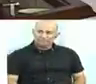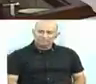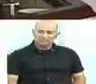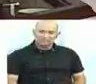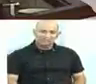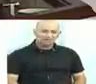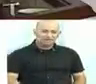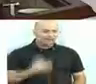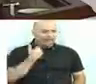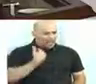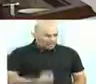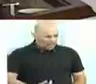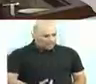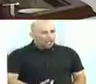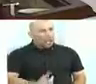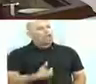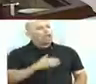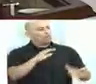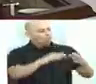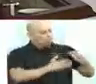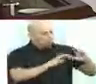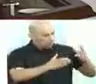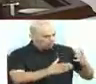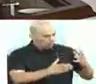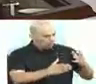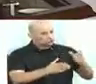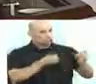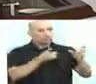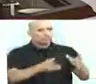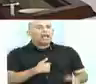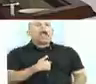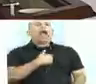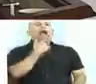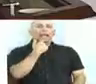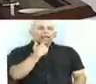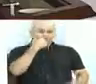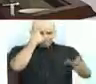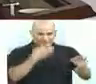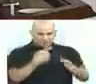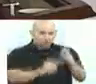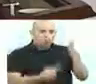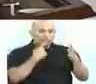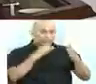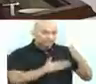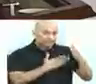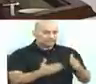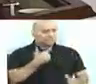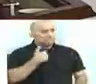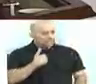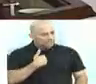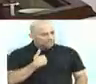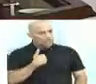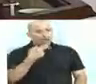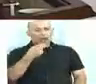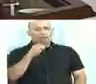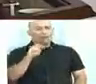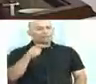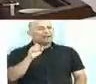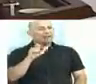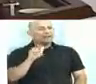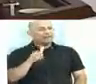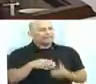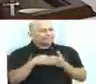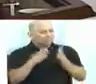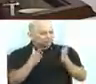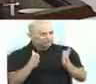I am the choir director. I say what we're going to sing. I am the hospitality leader